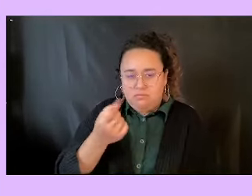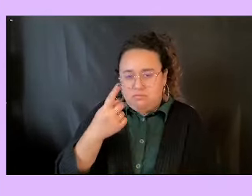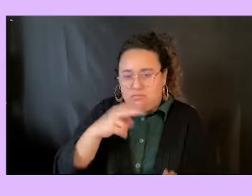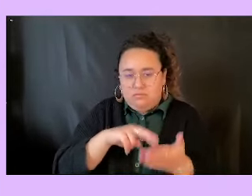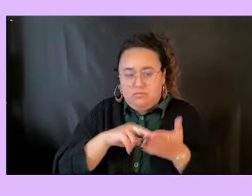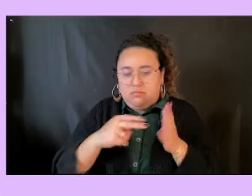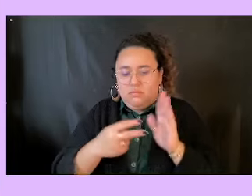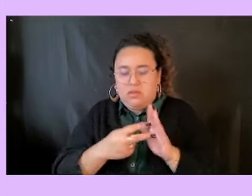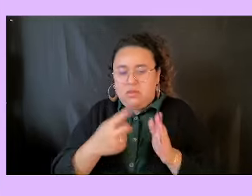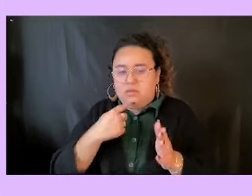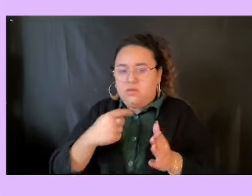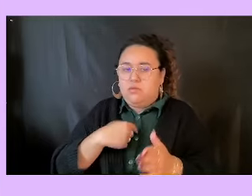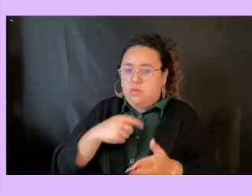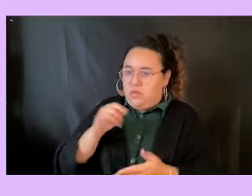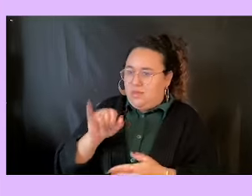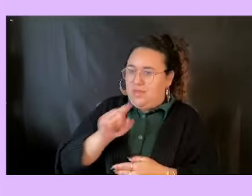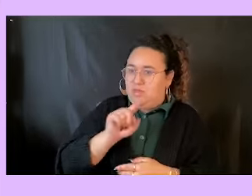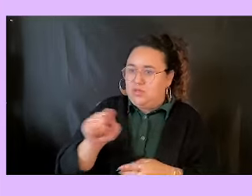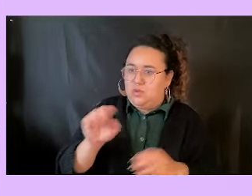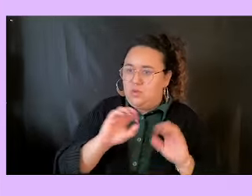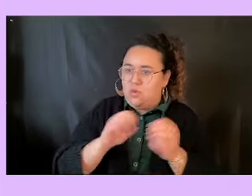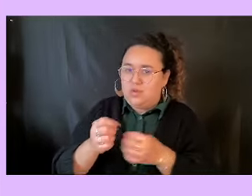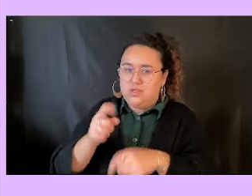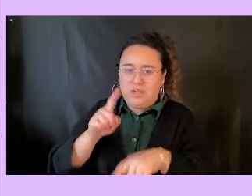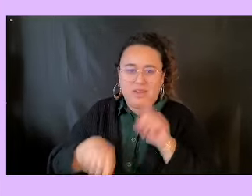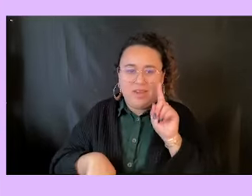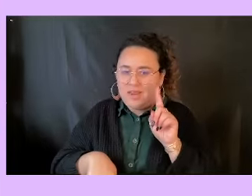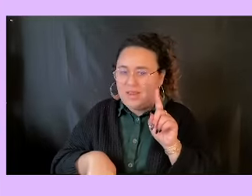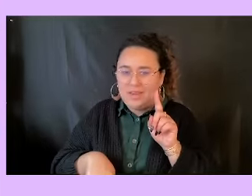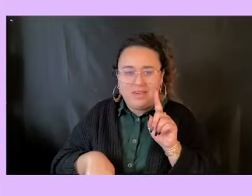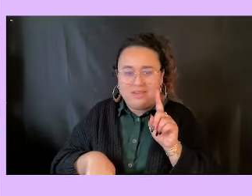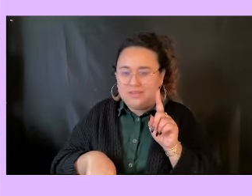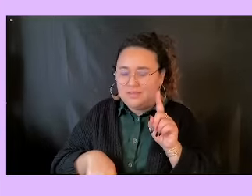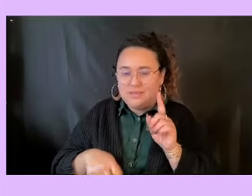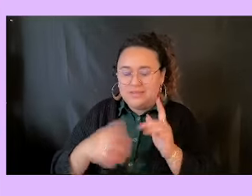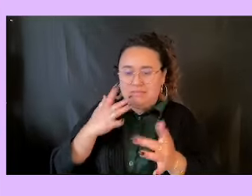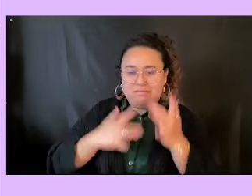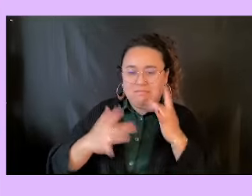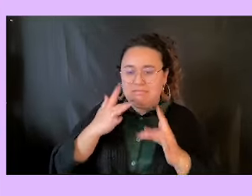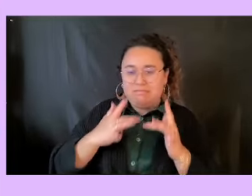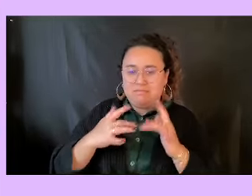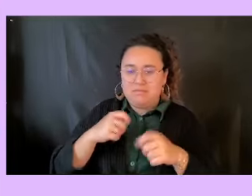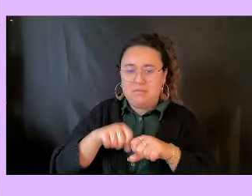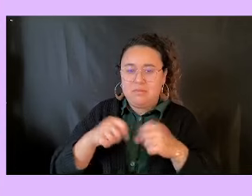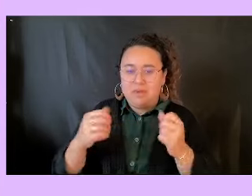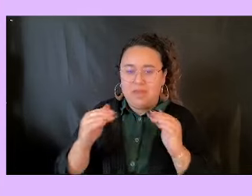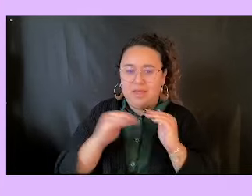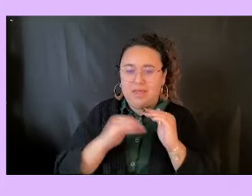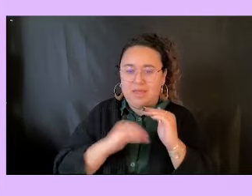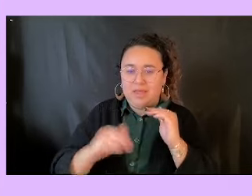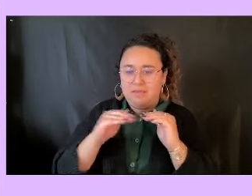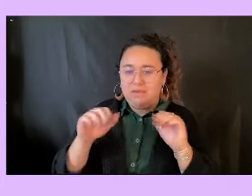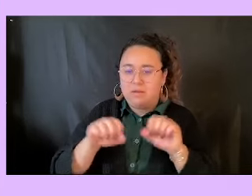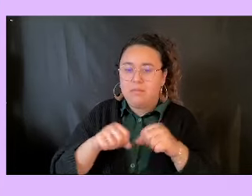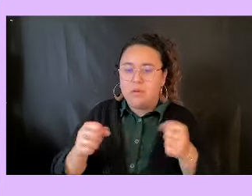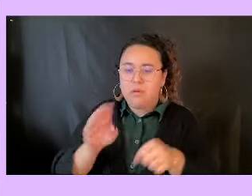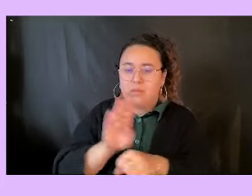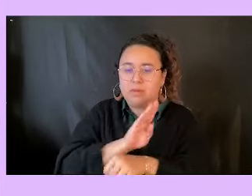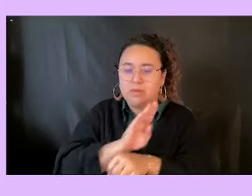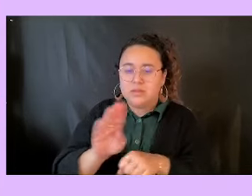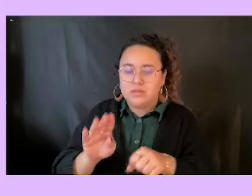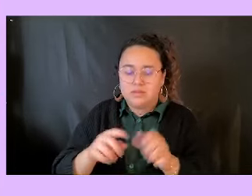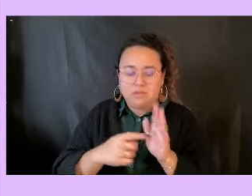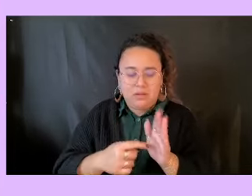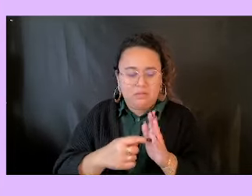told to me, it's like, oh, well, these are organizations that can't, you know, break even. And they have a broken business model. And I was like, oh.